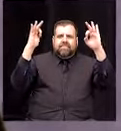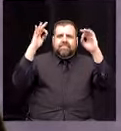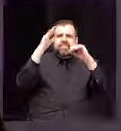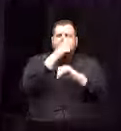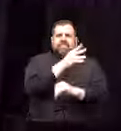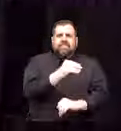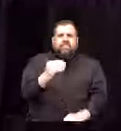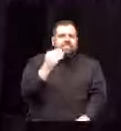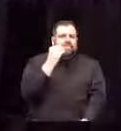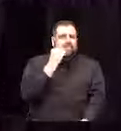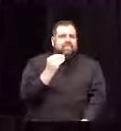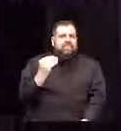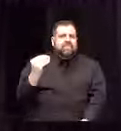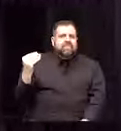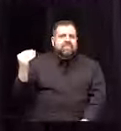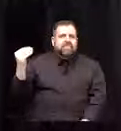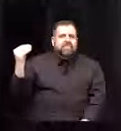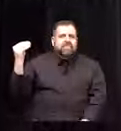and the